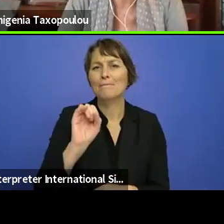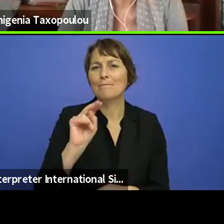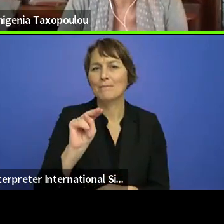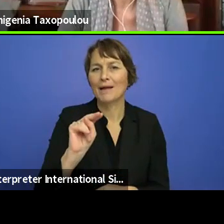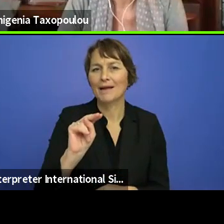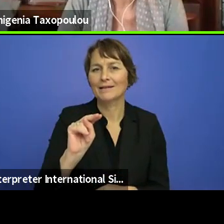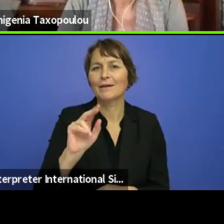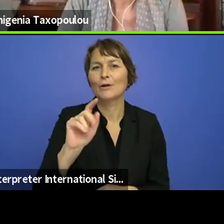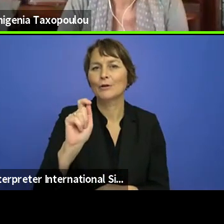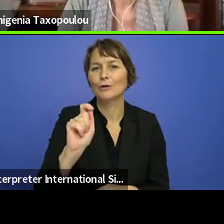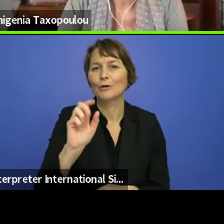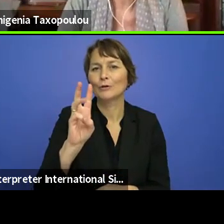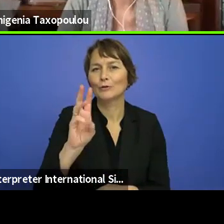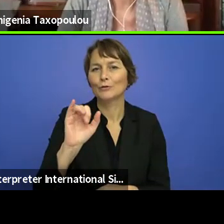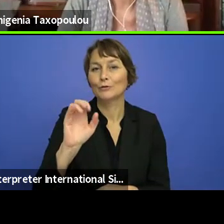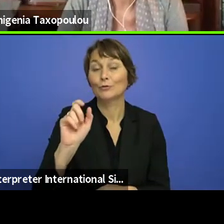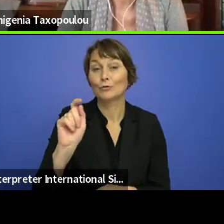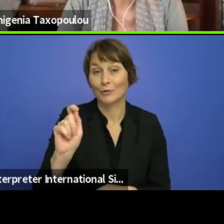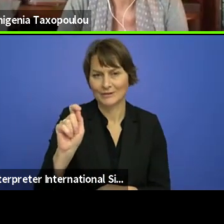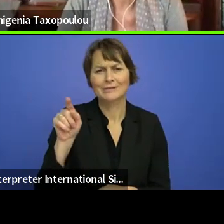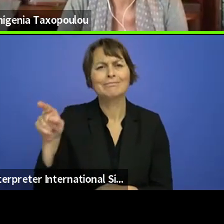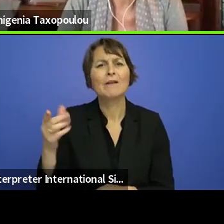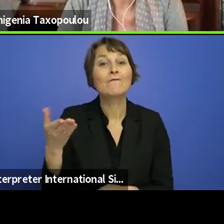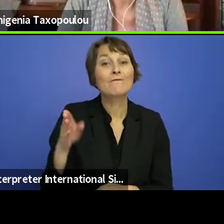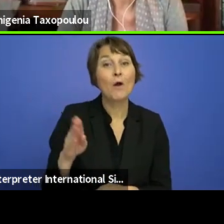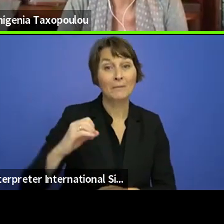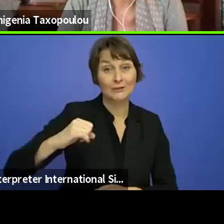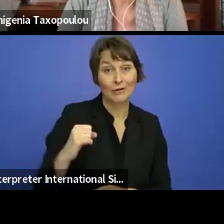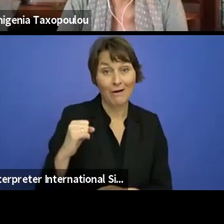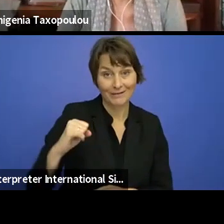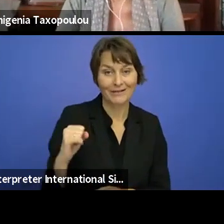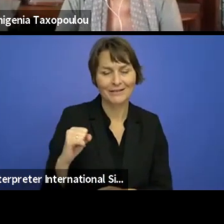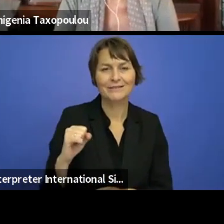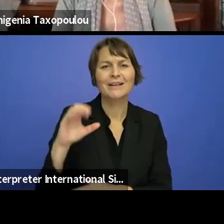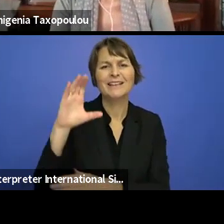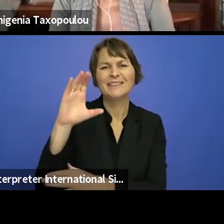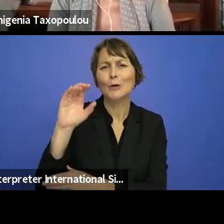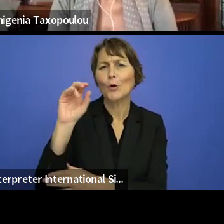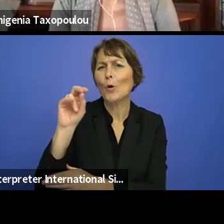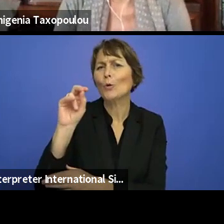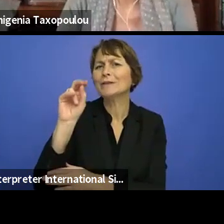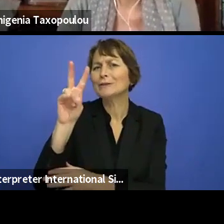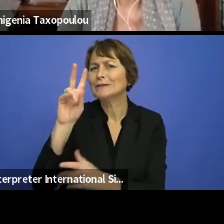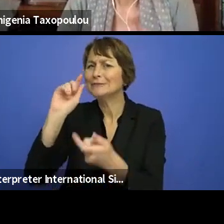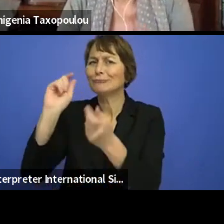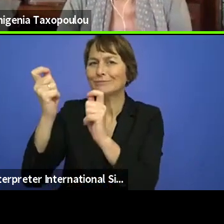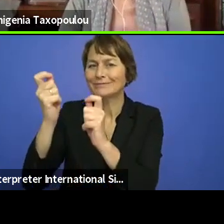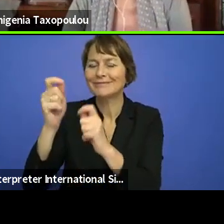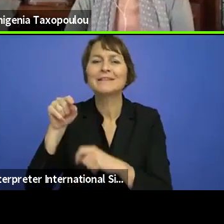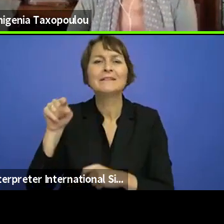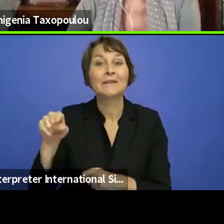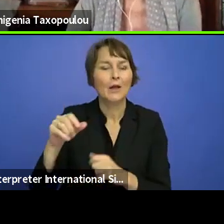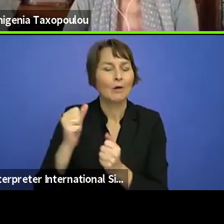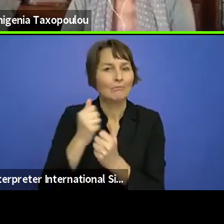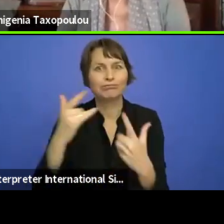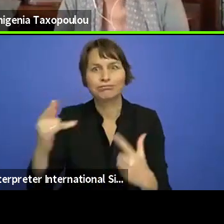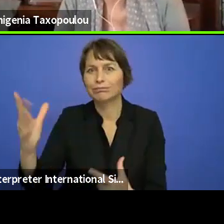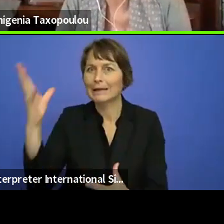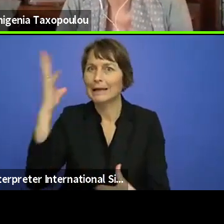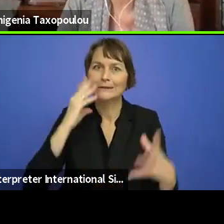Scotland, who brings with him a wealth of experience in methodologies and policies